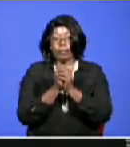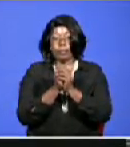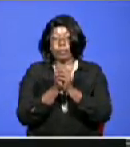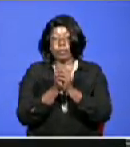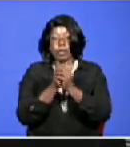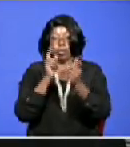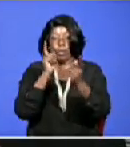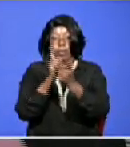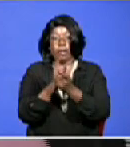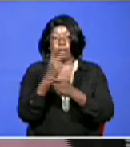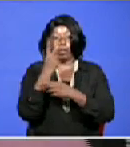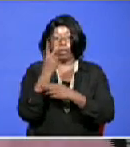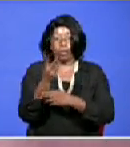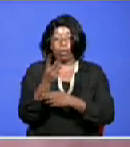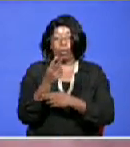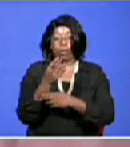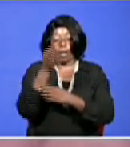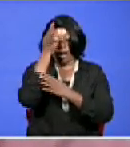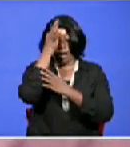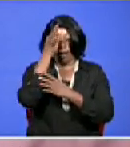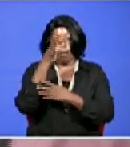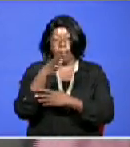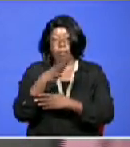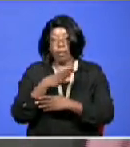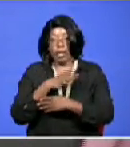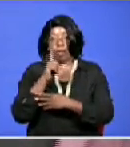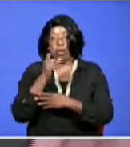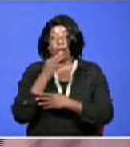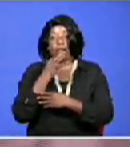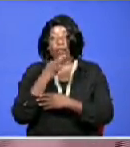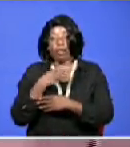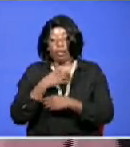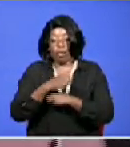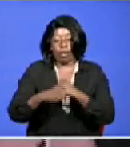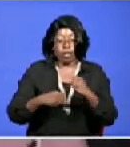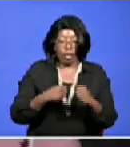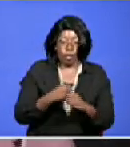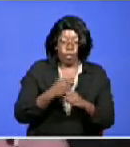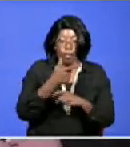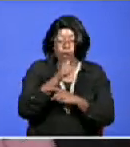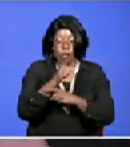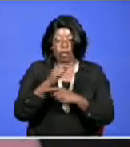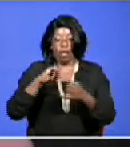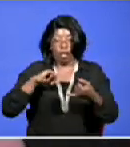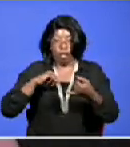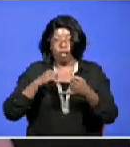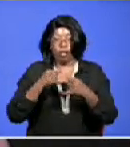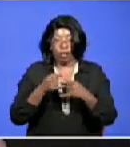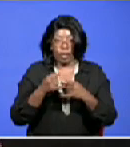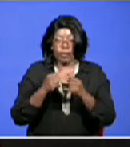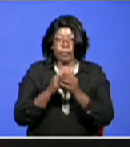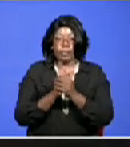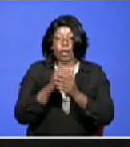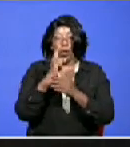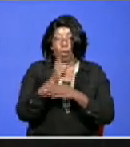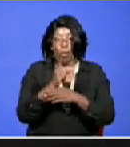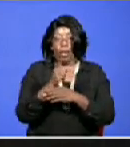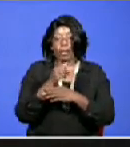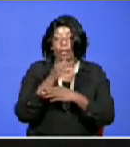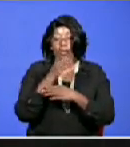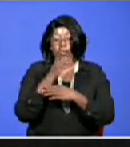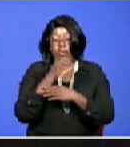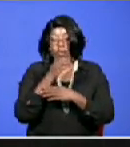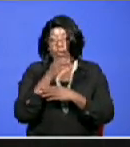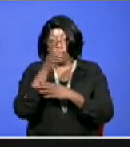They met two male victims and one female victim who were suffering from apparent gunshot wounds. One of the males